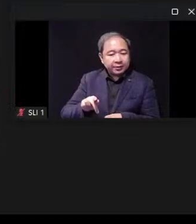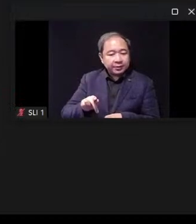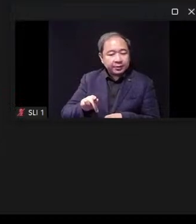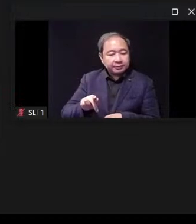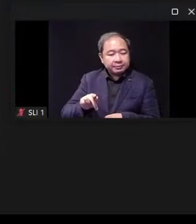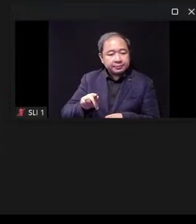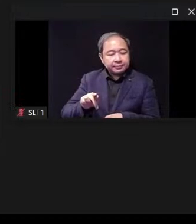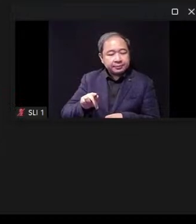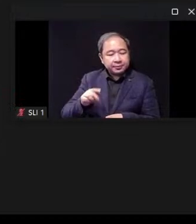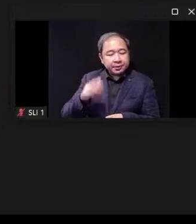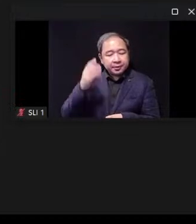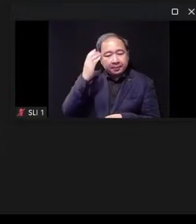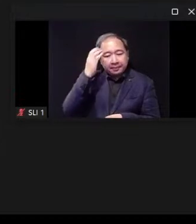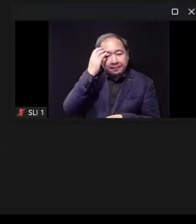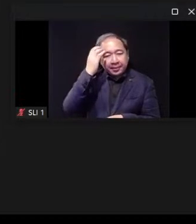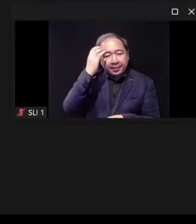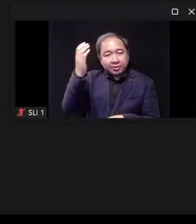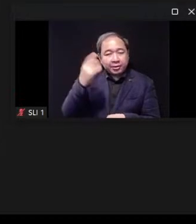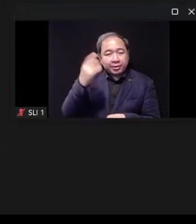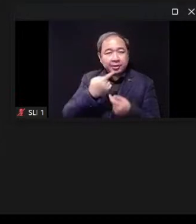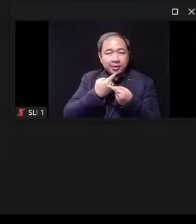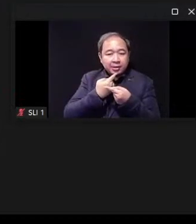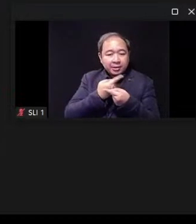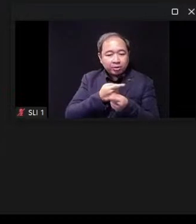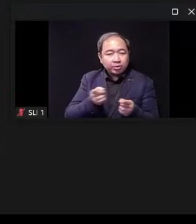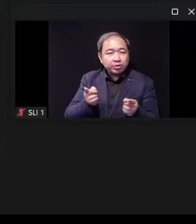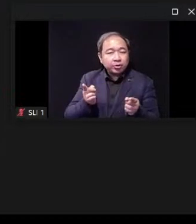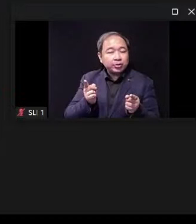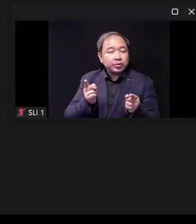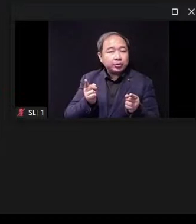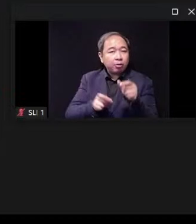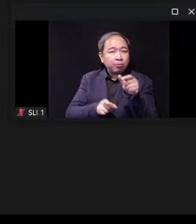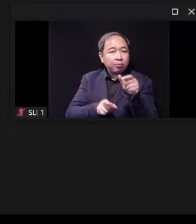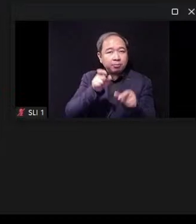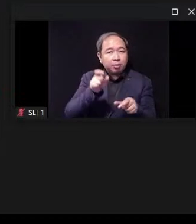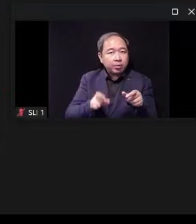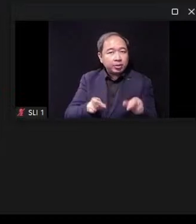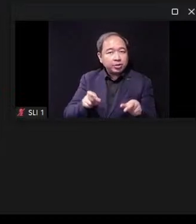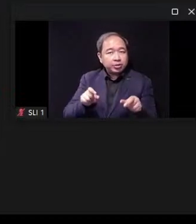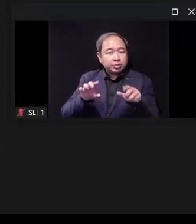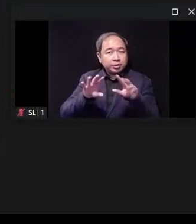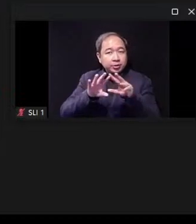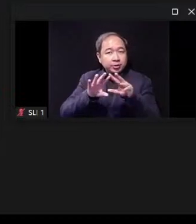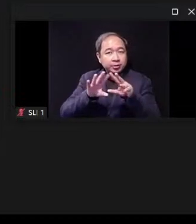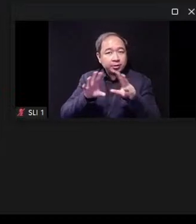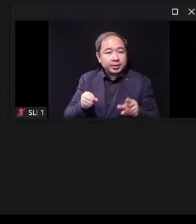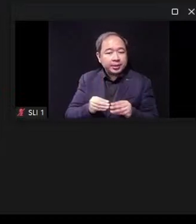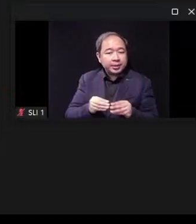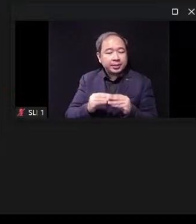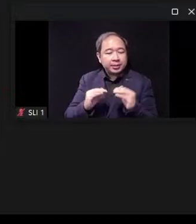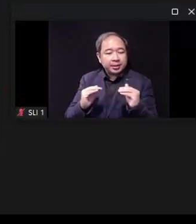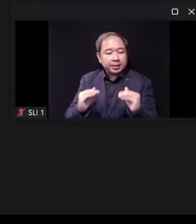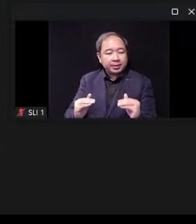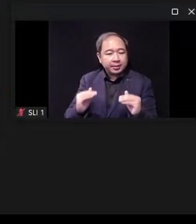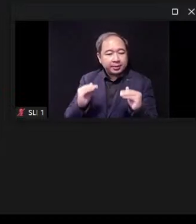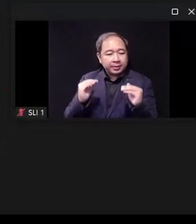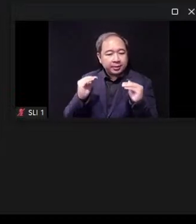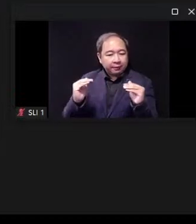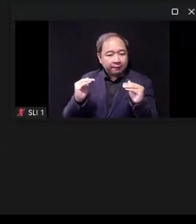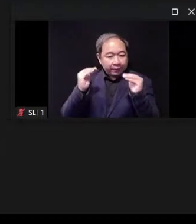Ministerial Declaration on Population and Development, and taking